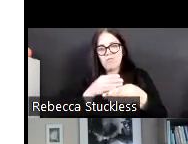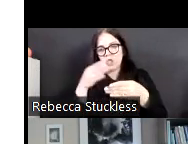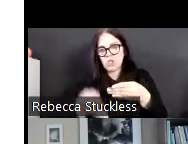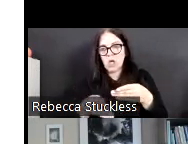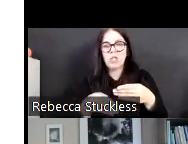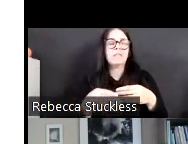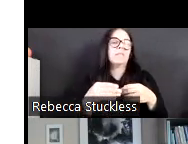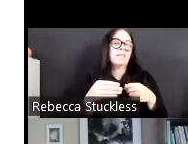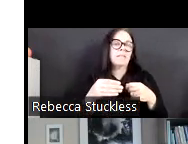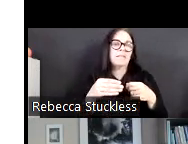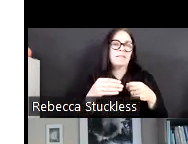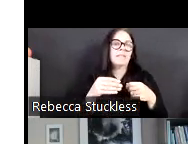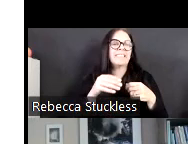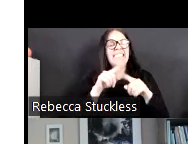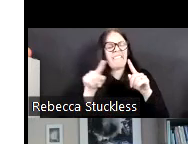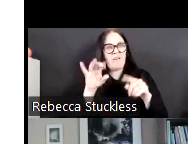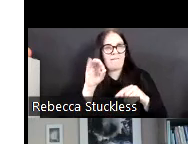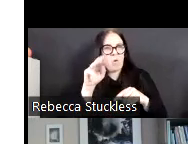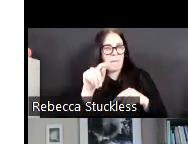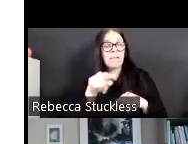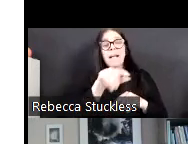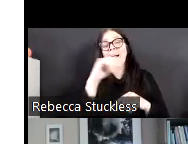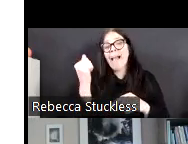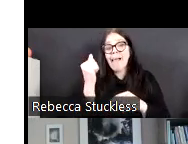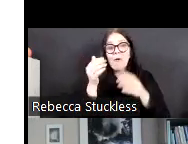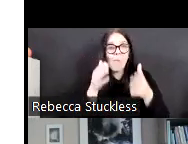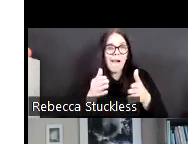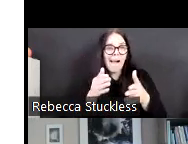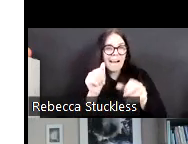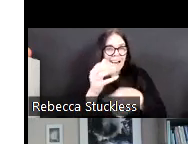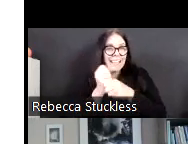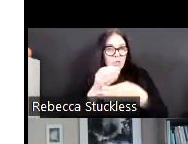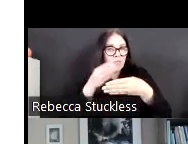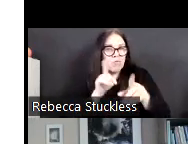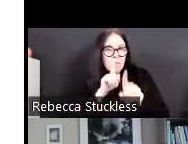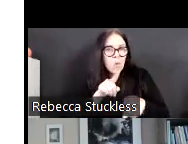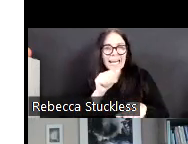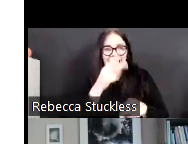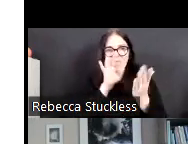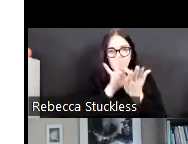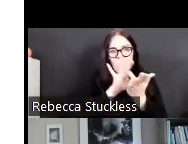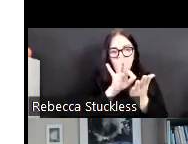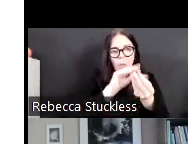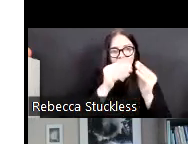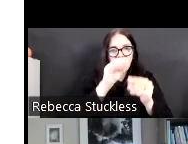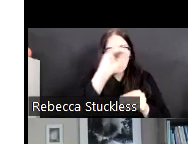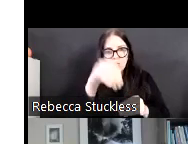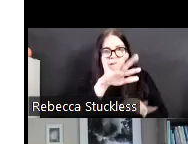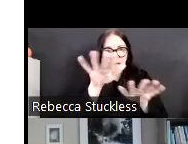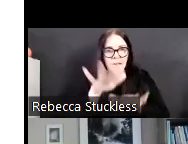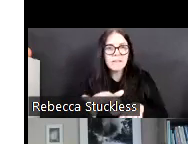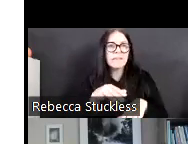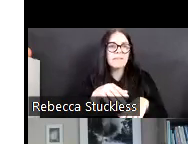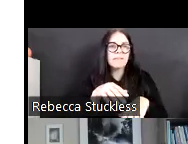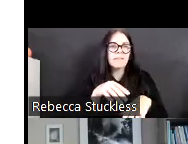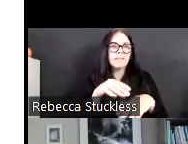Next. Another format for receiving your test results. You can see their actual score, the percentage request, correct, how long